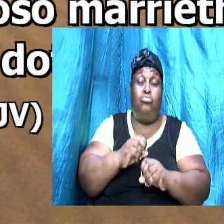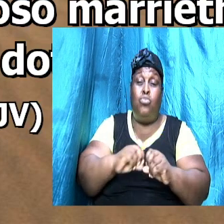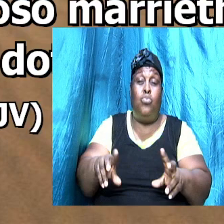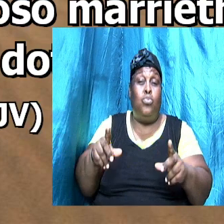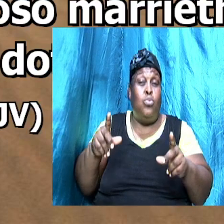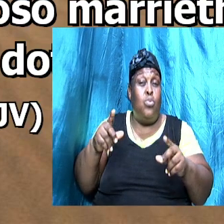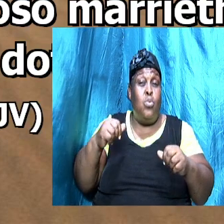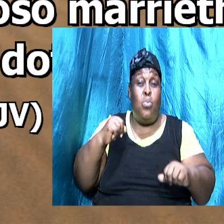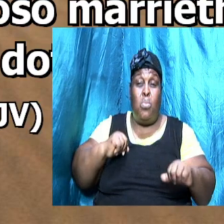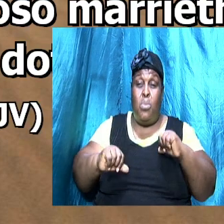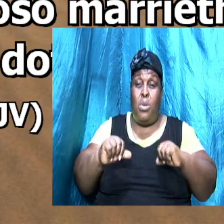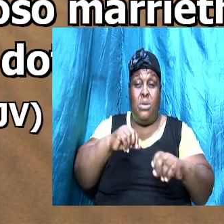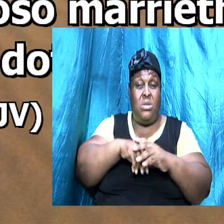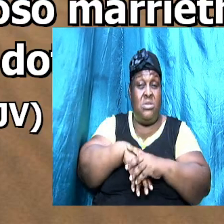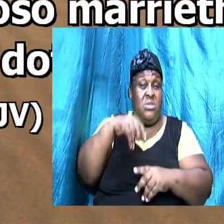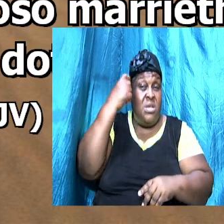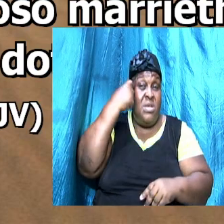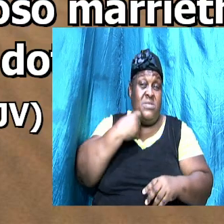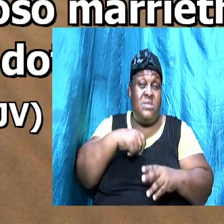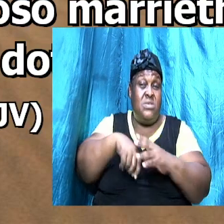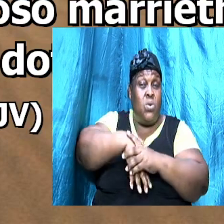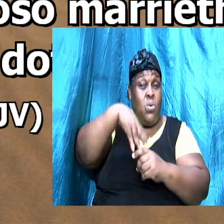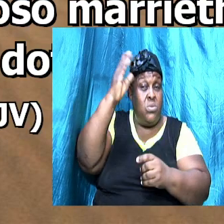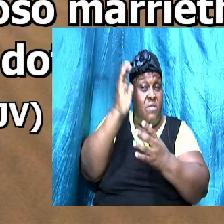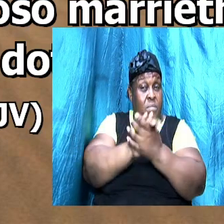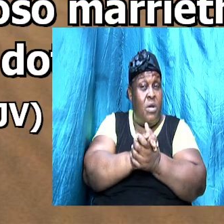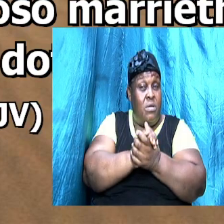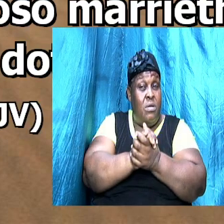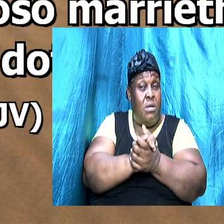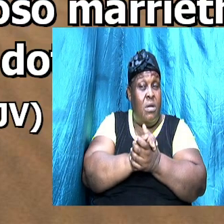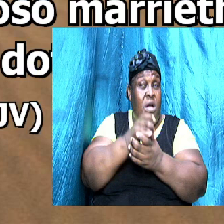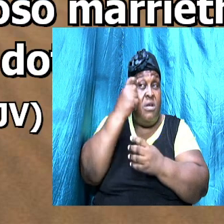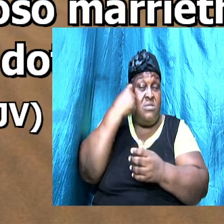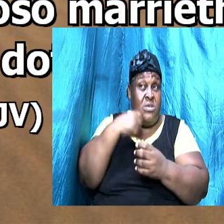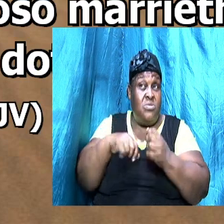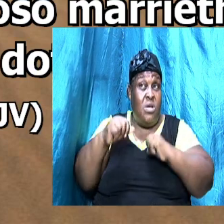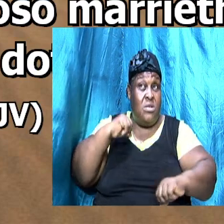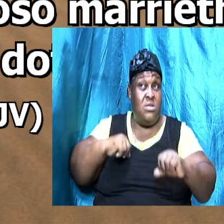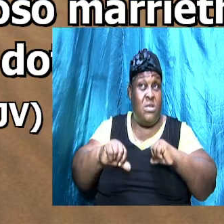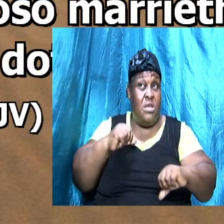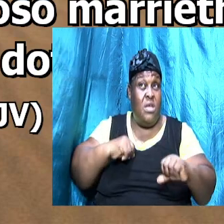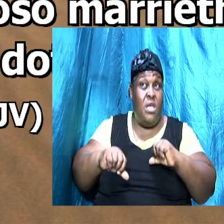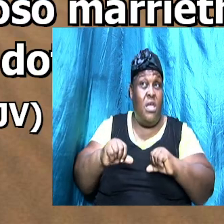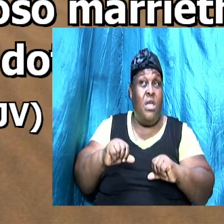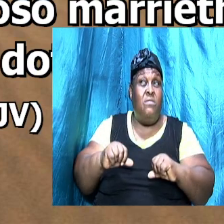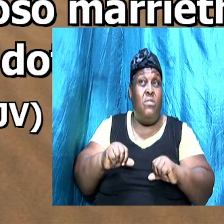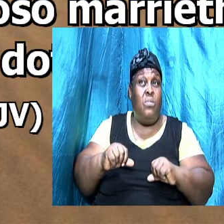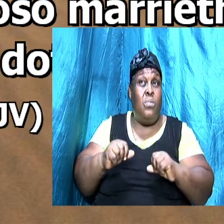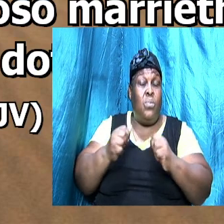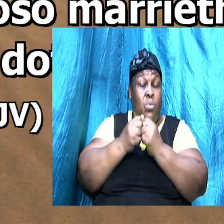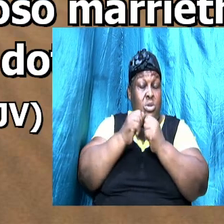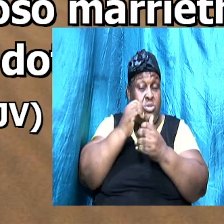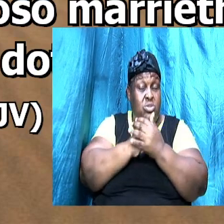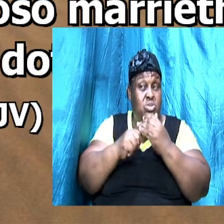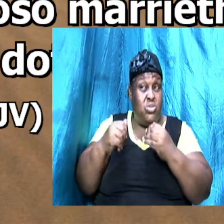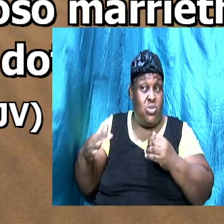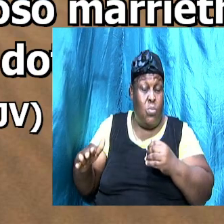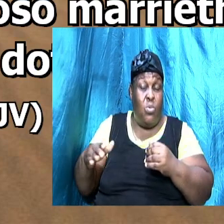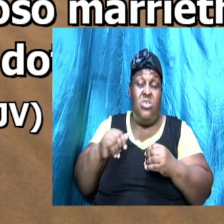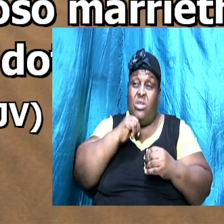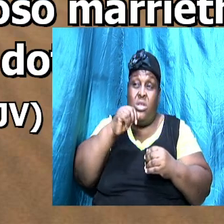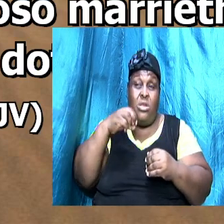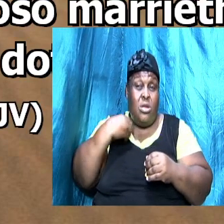marriage. Are engaged in sexual activity with somebody else who is not our wife. It is dangerous, and